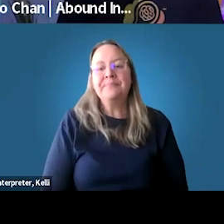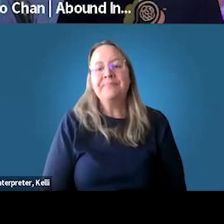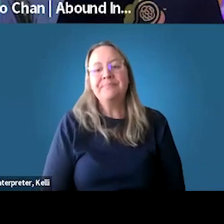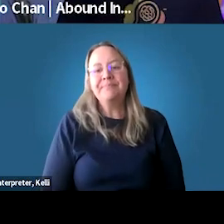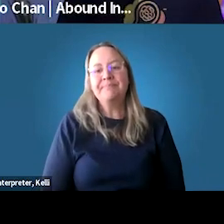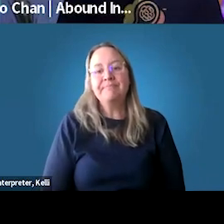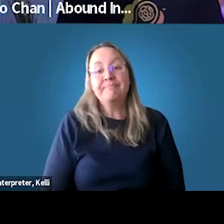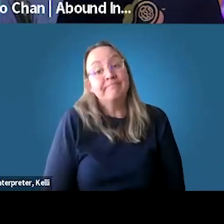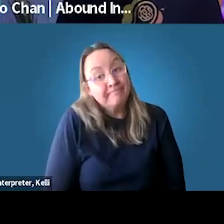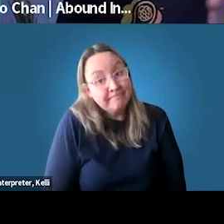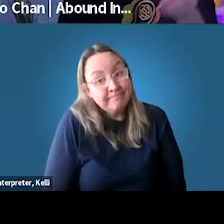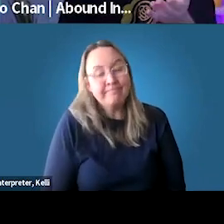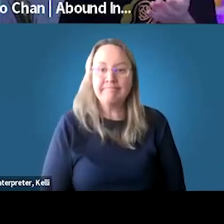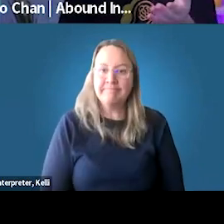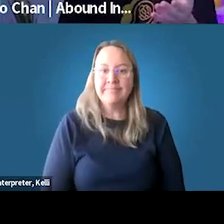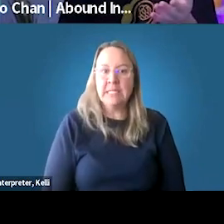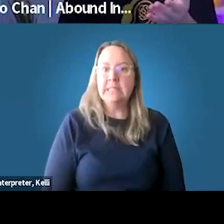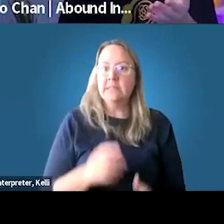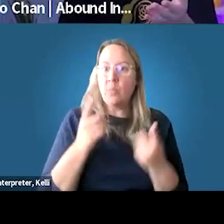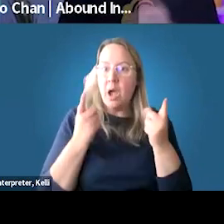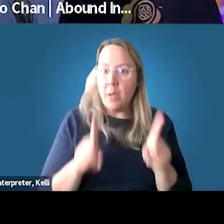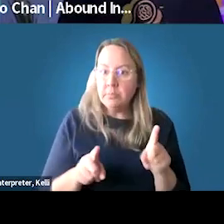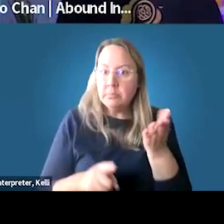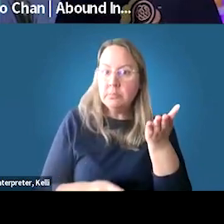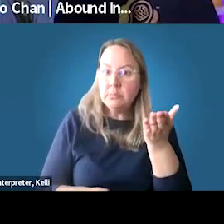But this is what happens.